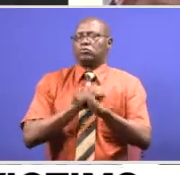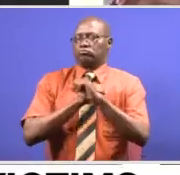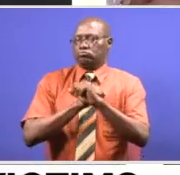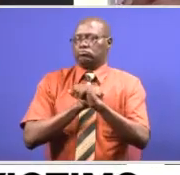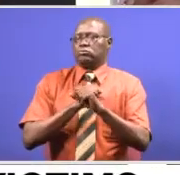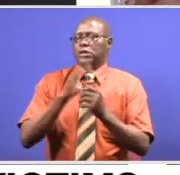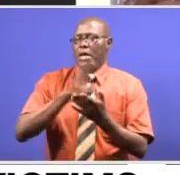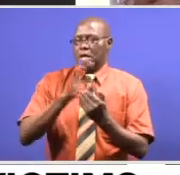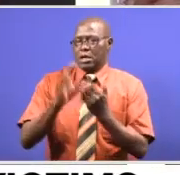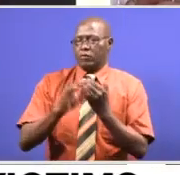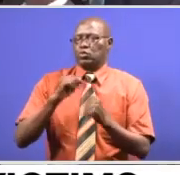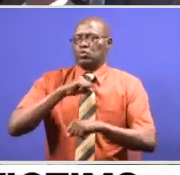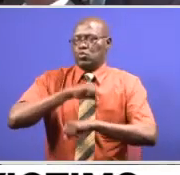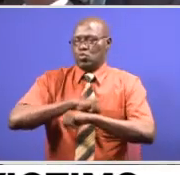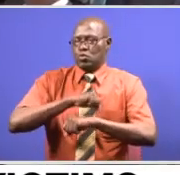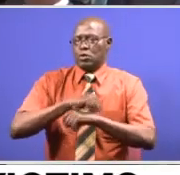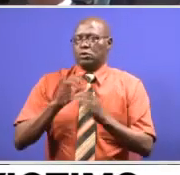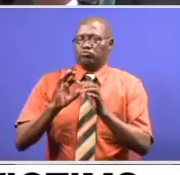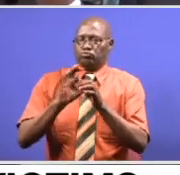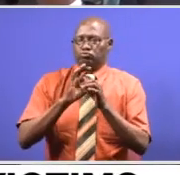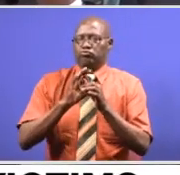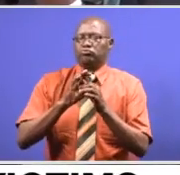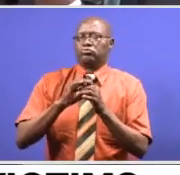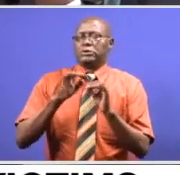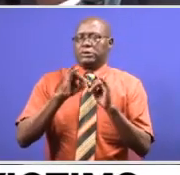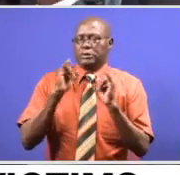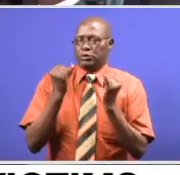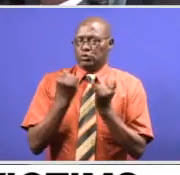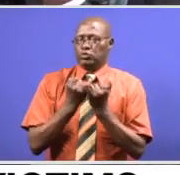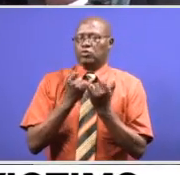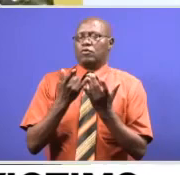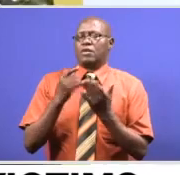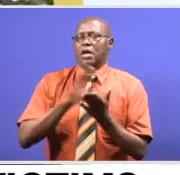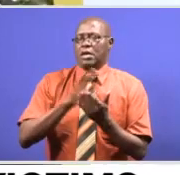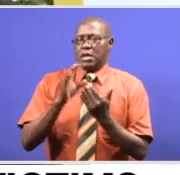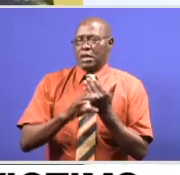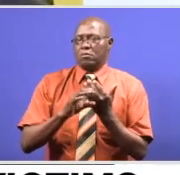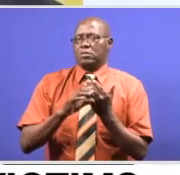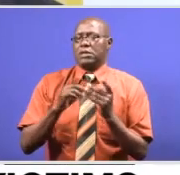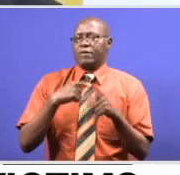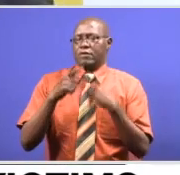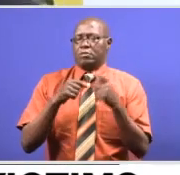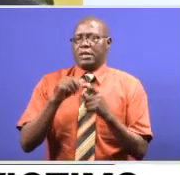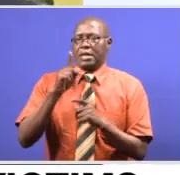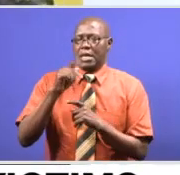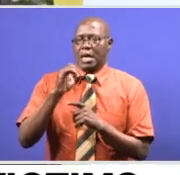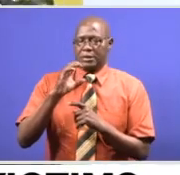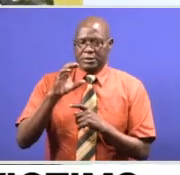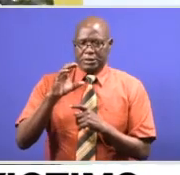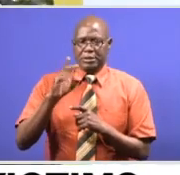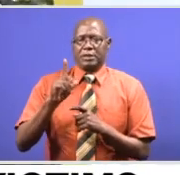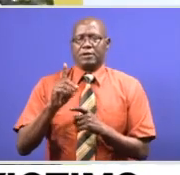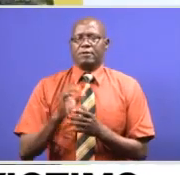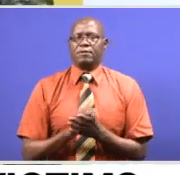in collaboration with Kenya Institute of Curriculum Development, KIC. In the coming months, the authority, that is